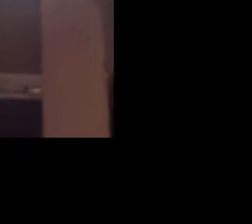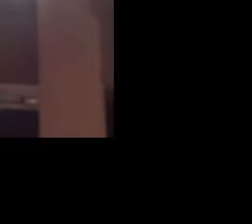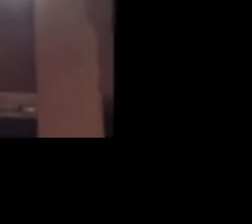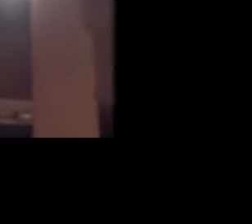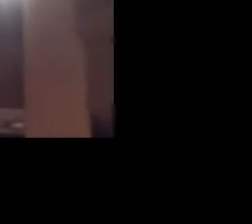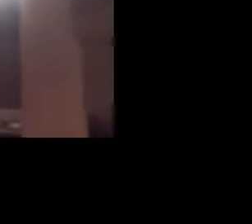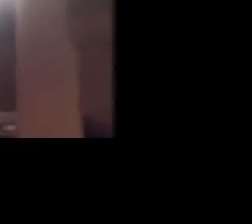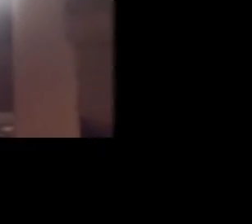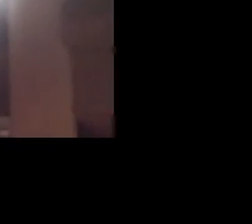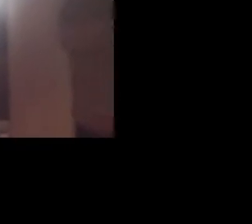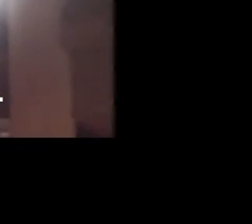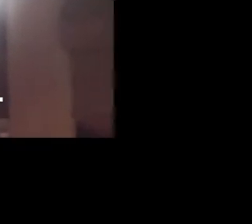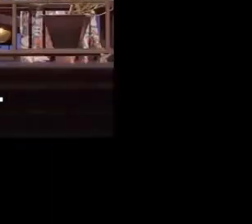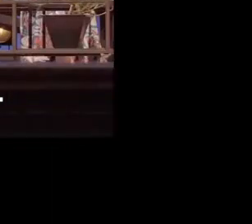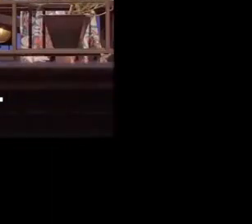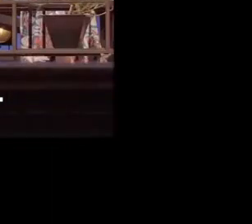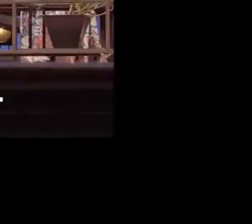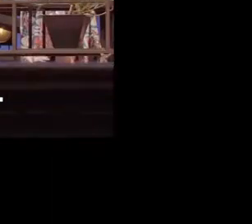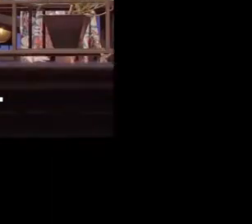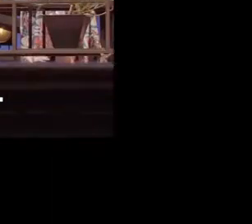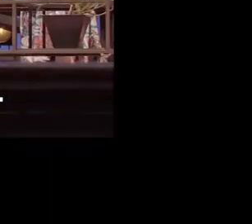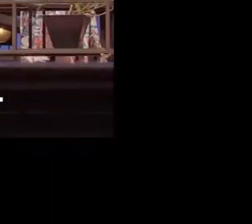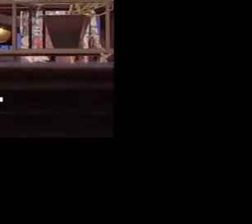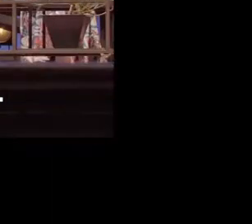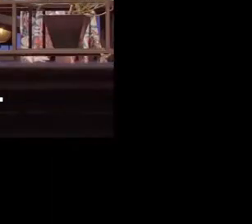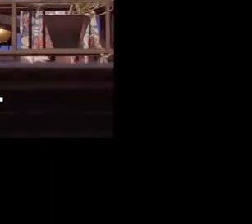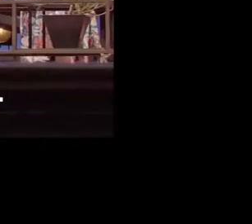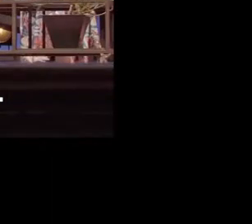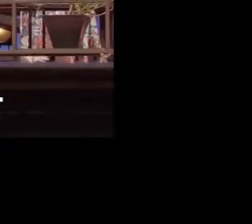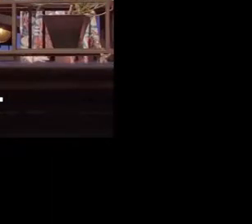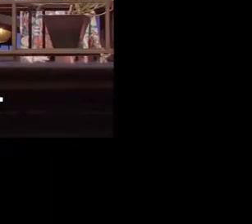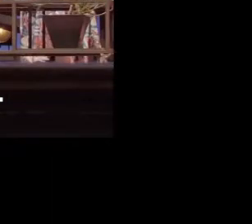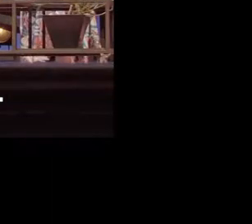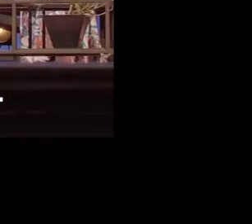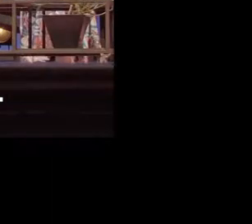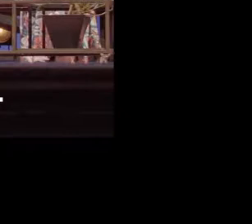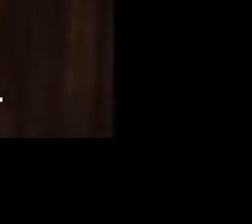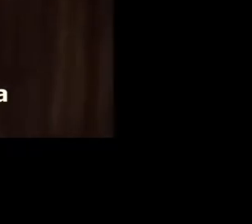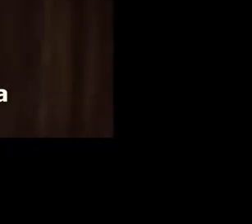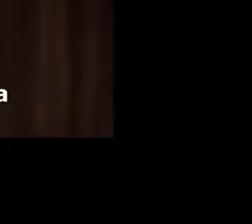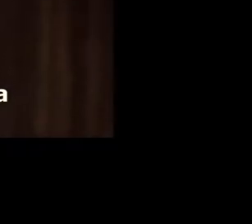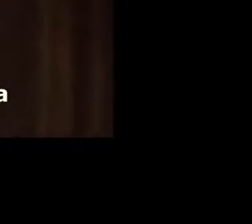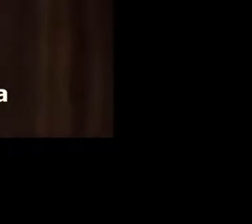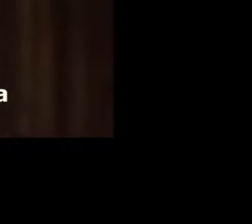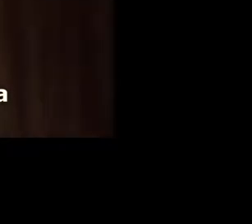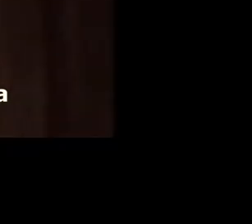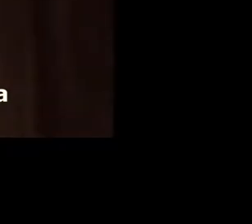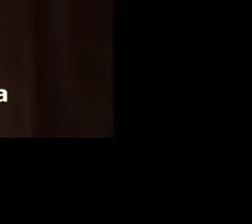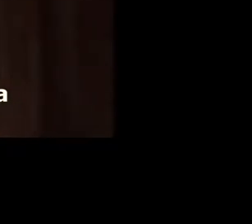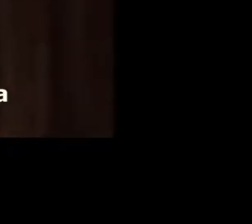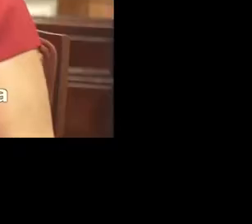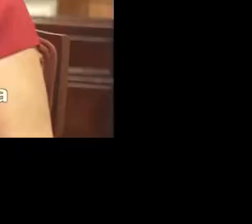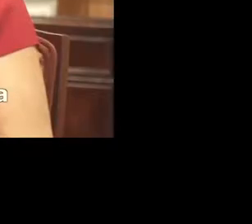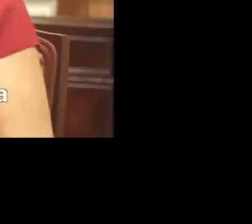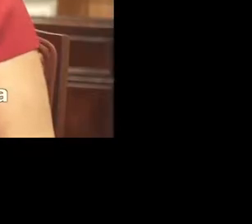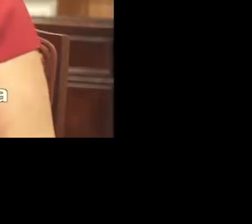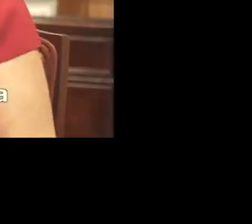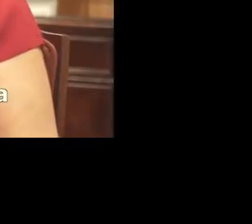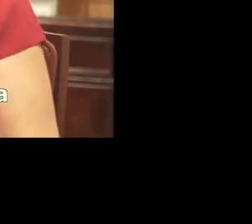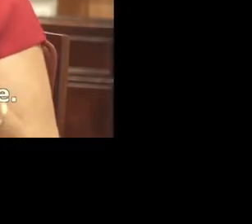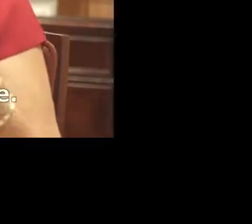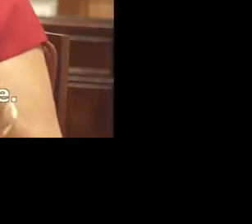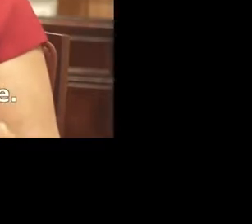absolutamente maravillosas, con diferentísimas historias de vida, las cuales nos fueron nutriendo una a